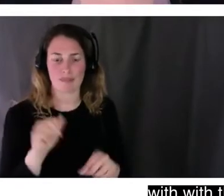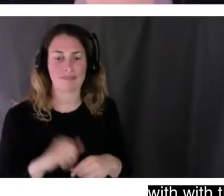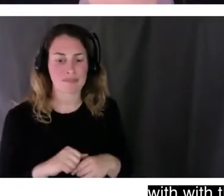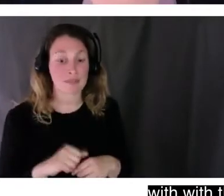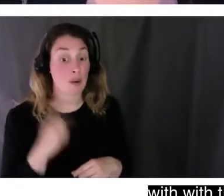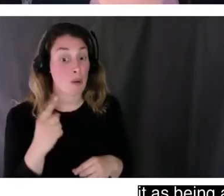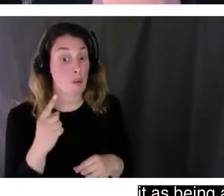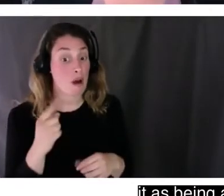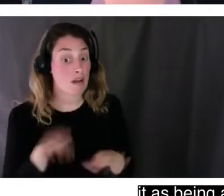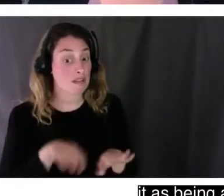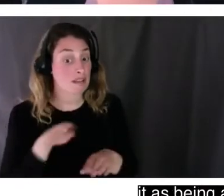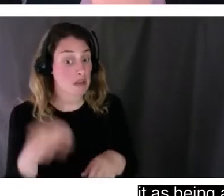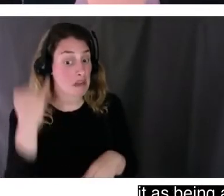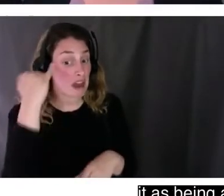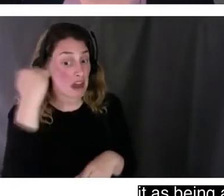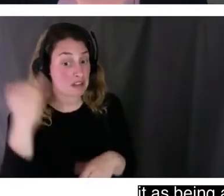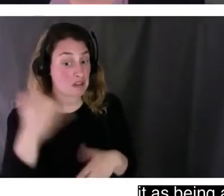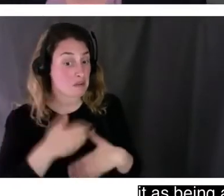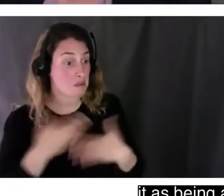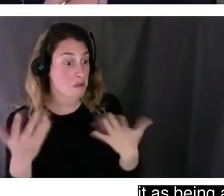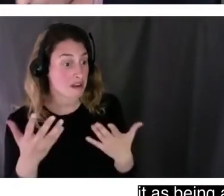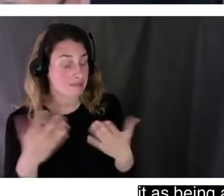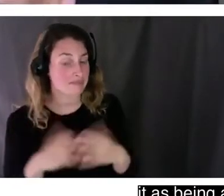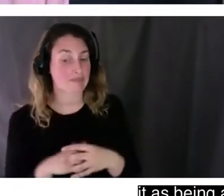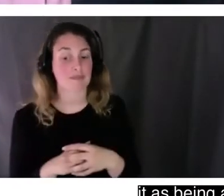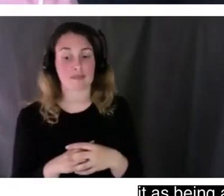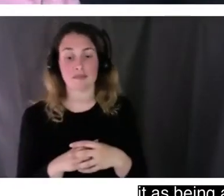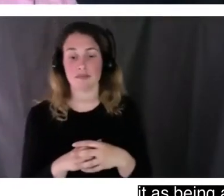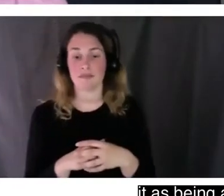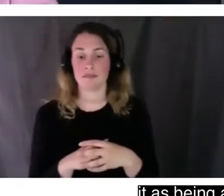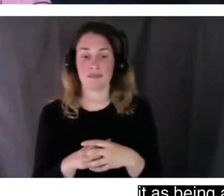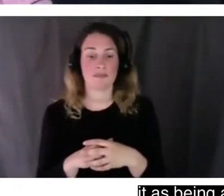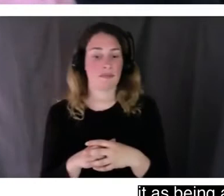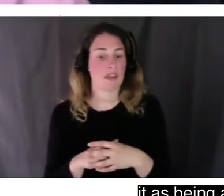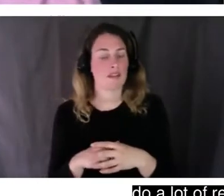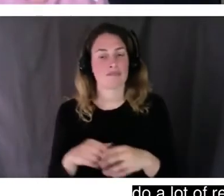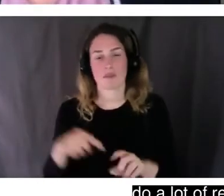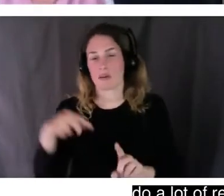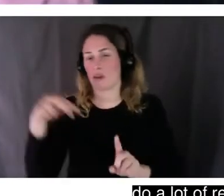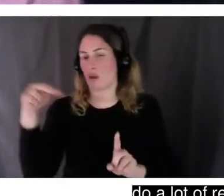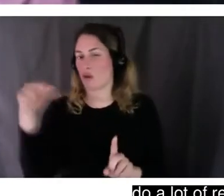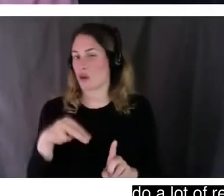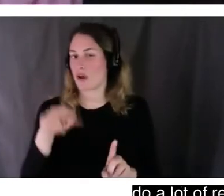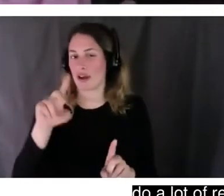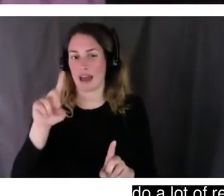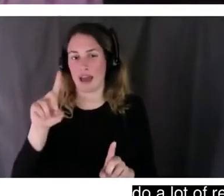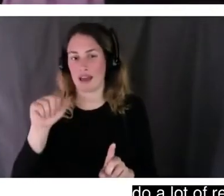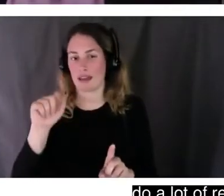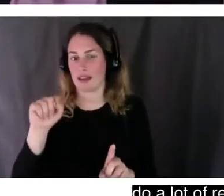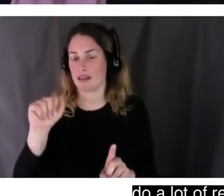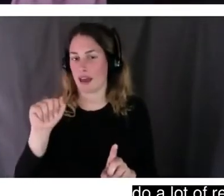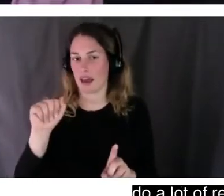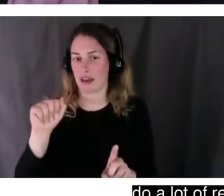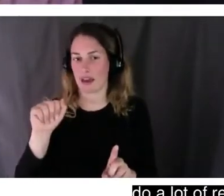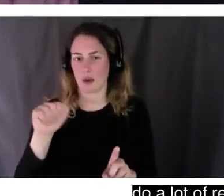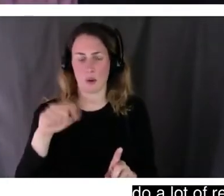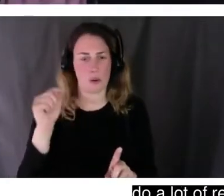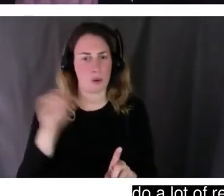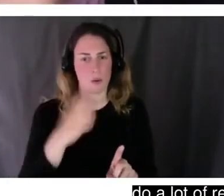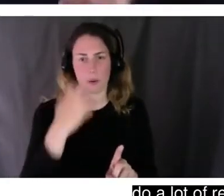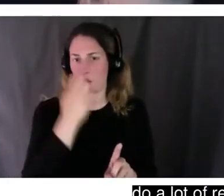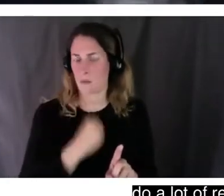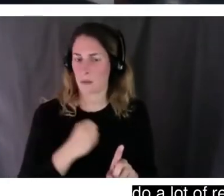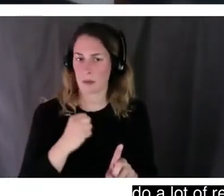is I'll describe it as being all about the data. We do a lot of reports